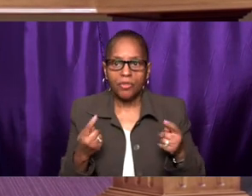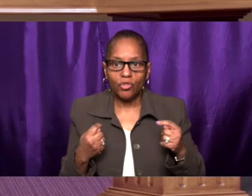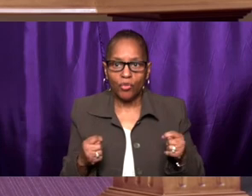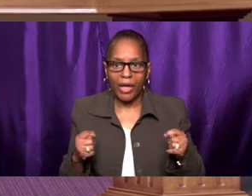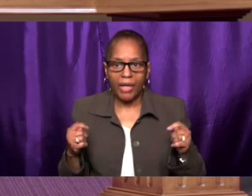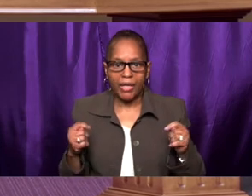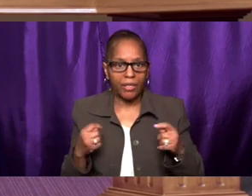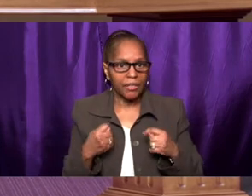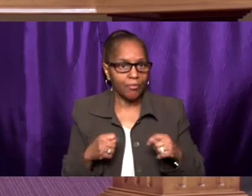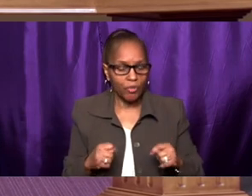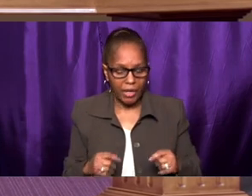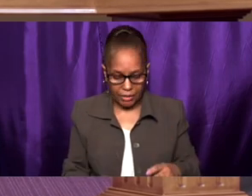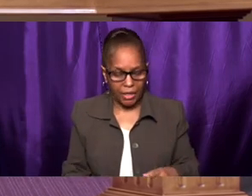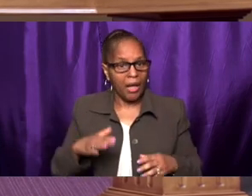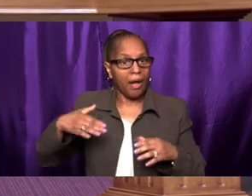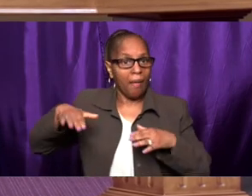fly an inch off the ground.